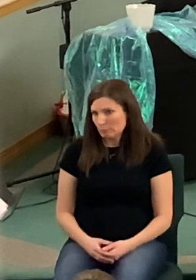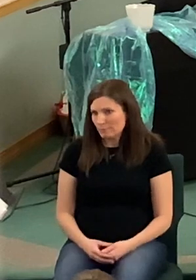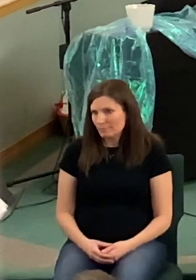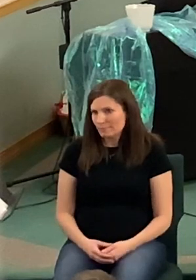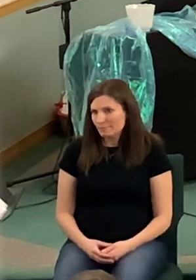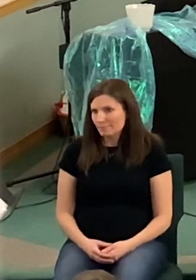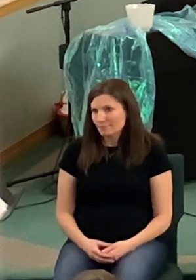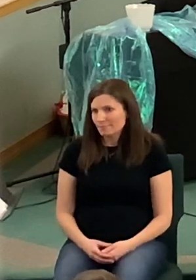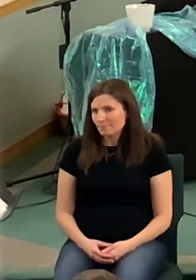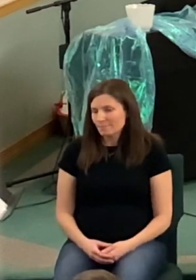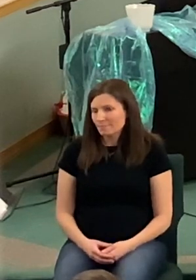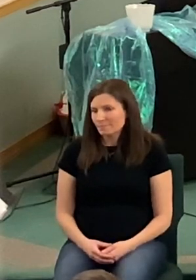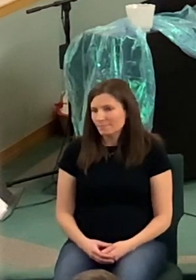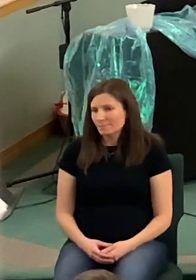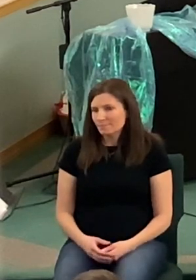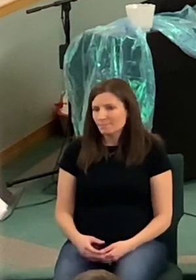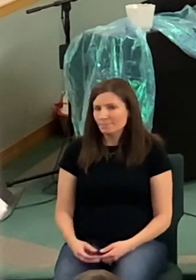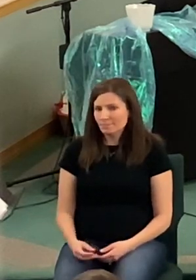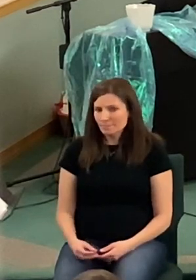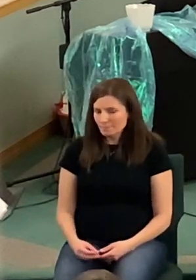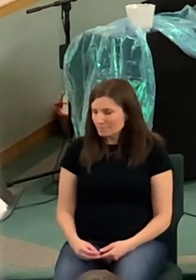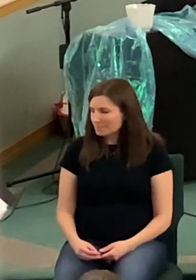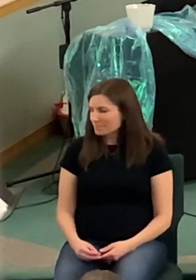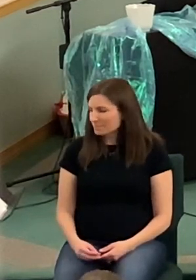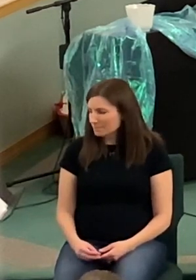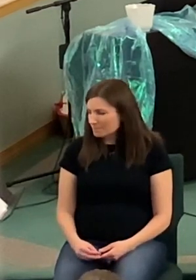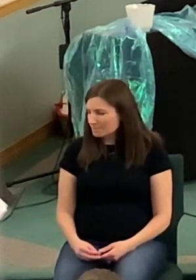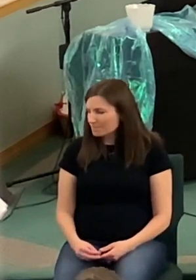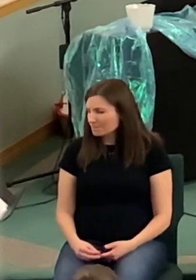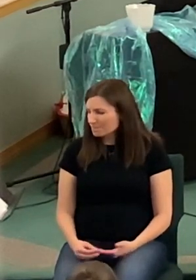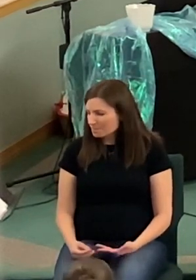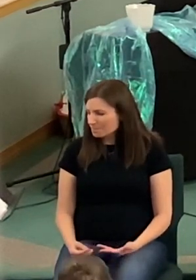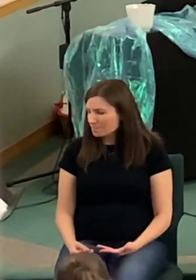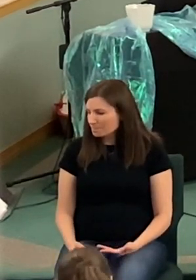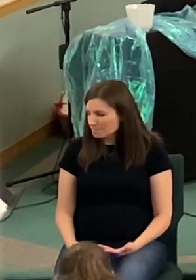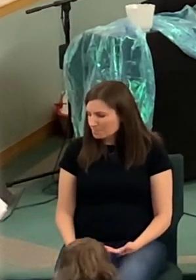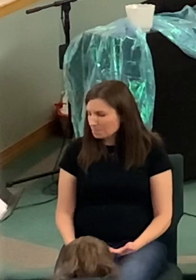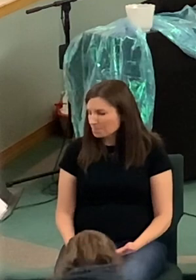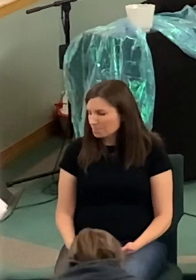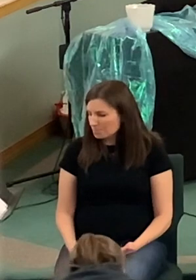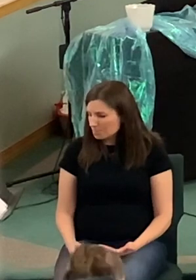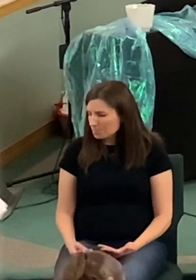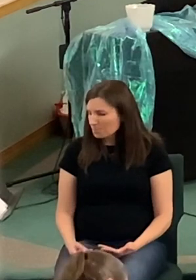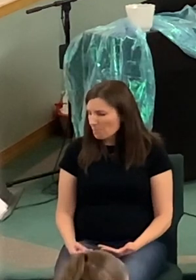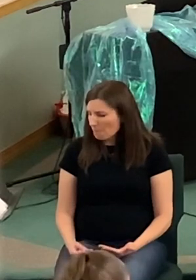framed and how it maybe even appears in your Bible, it's in the same paragraph as with slaves.